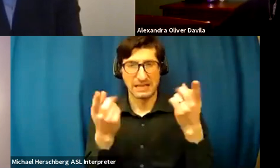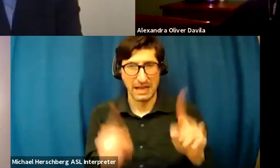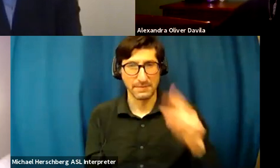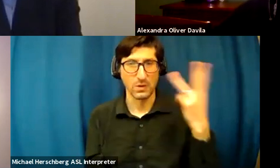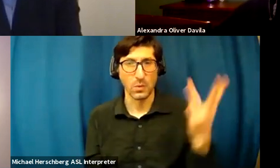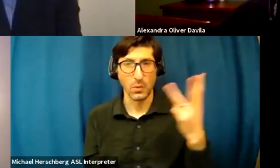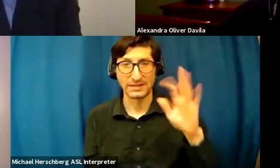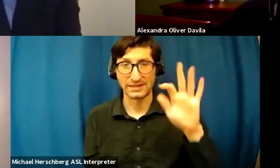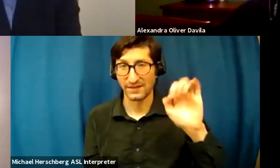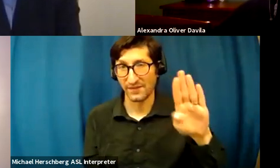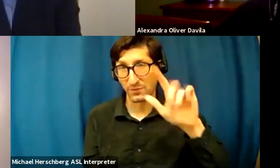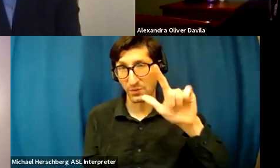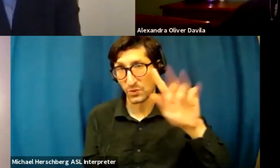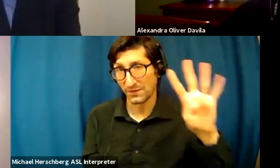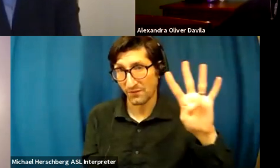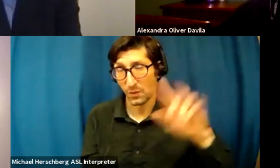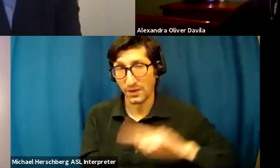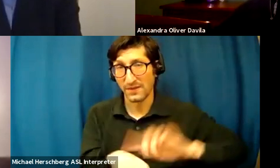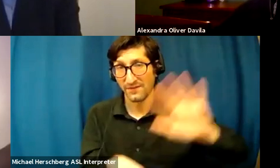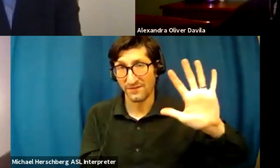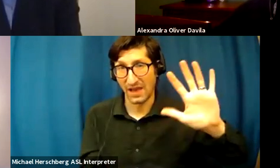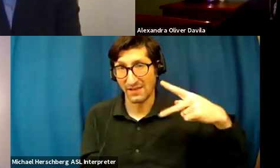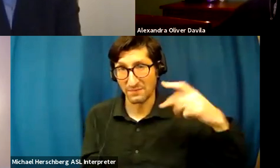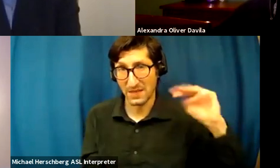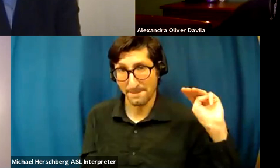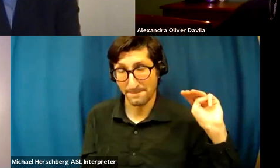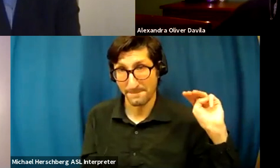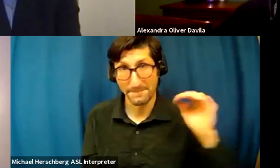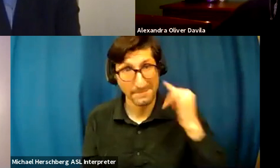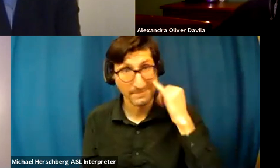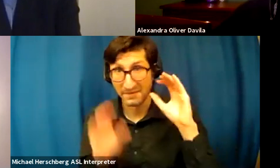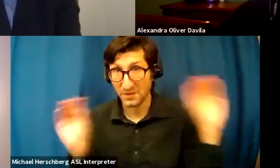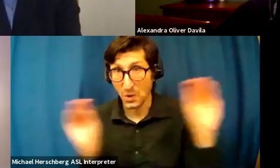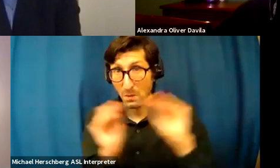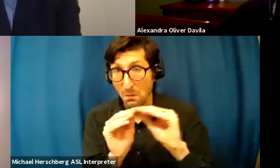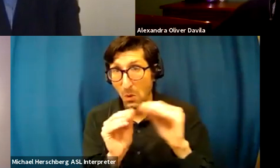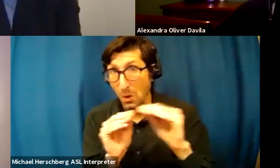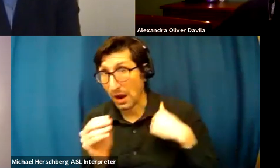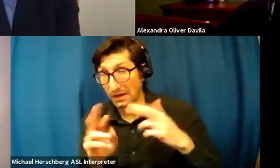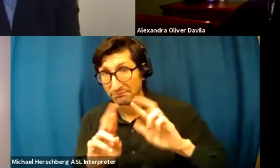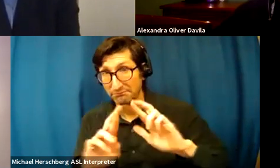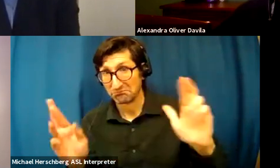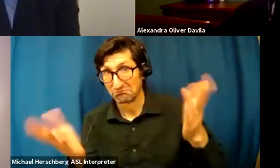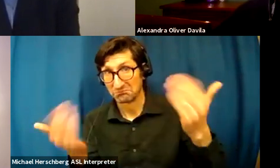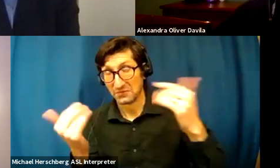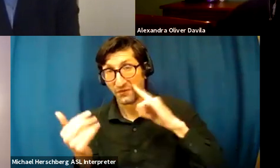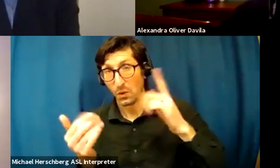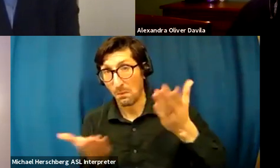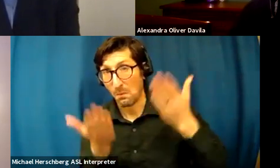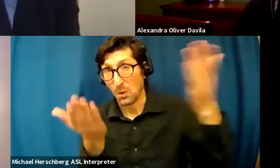Wednesday, February 24th at 5 p.m. And if there's nothing further, I will entertain a motion to adjourn.